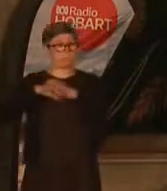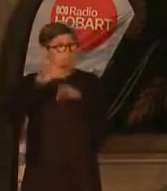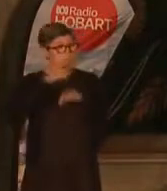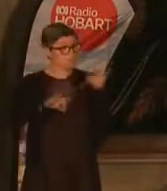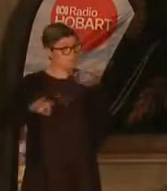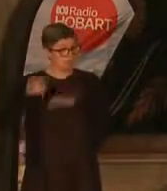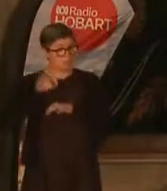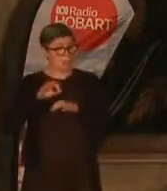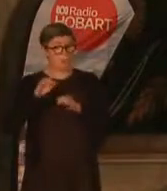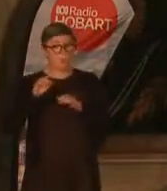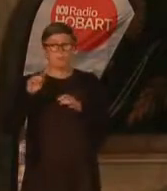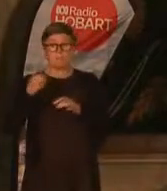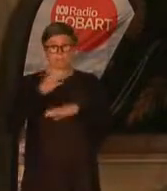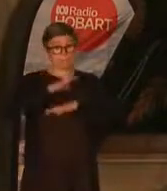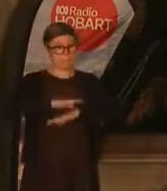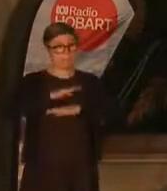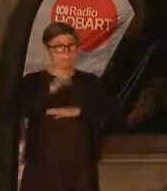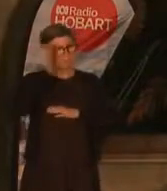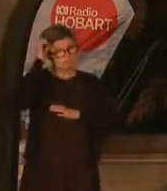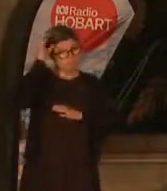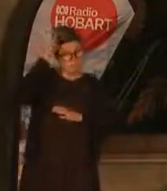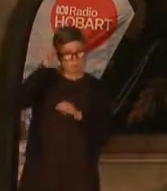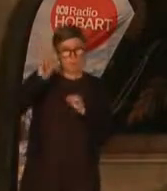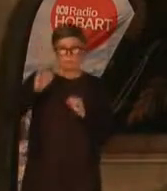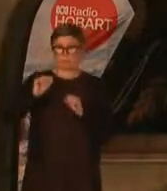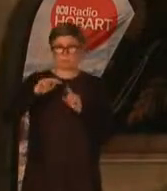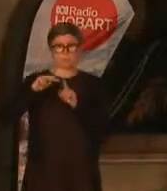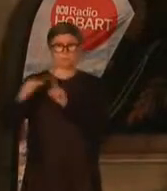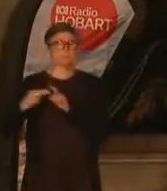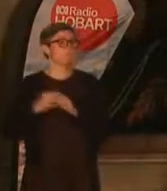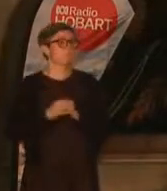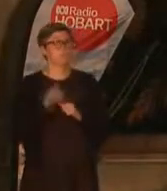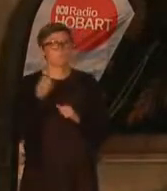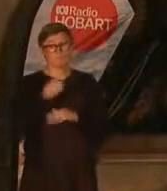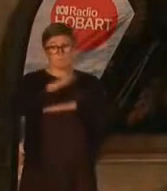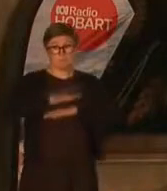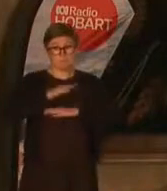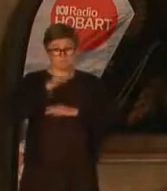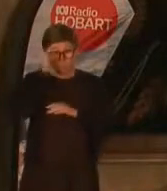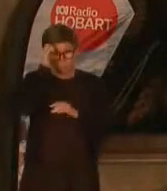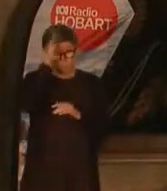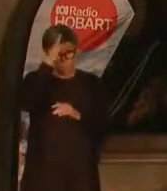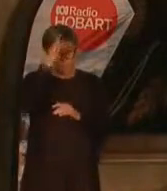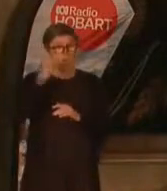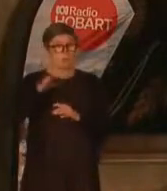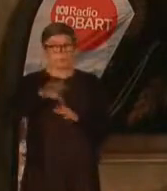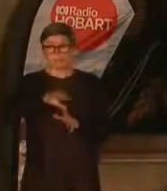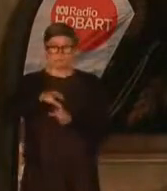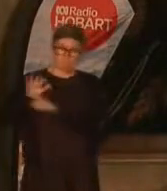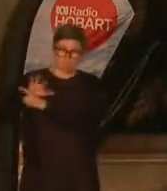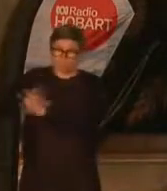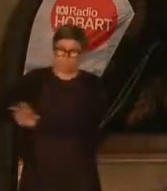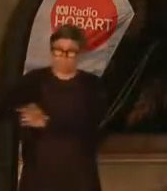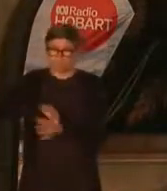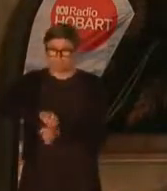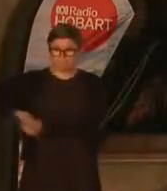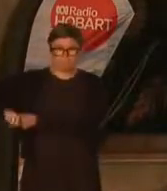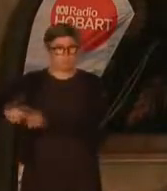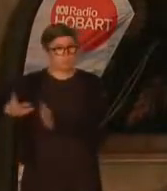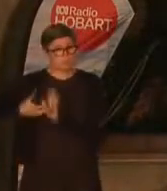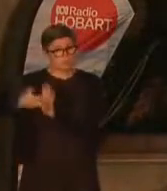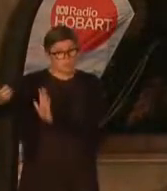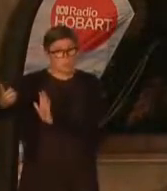First Nations knowledge and First Nations perspectives. First Nations knowledge was actively suppressed, ridiculed, stolen,